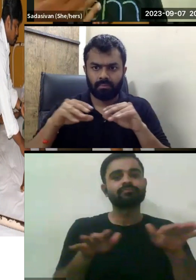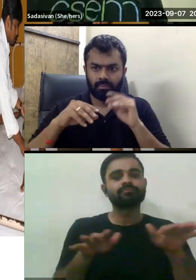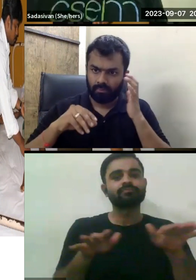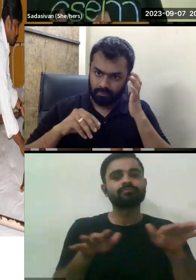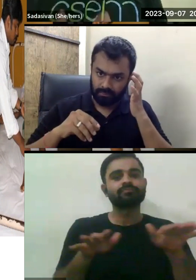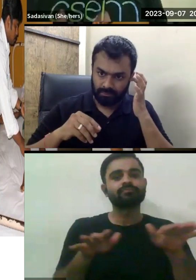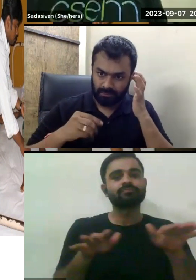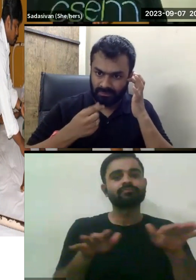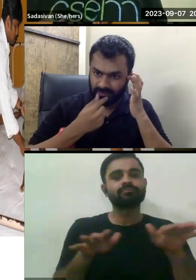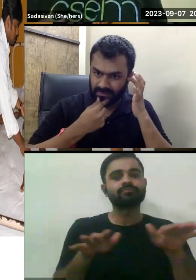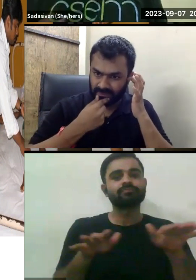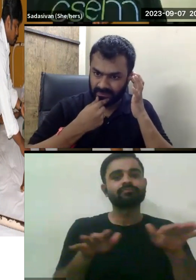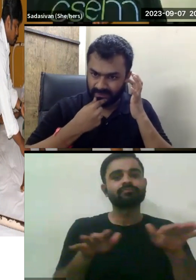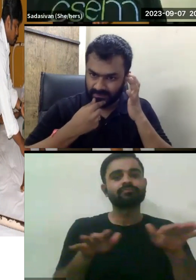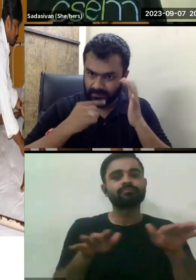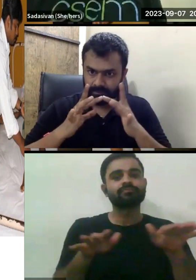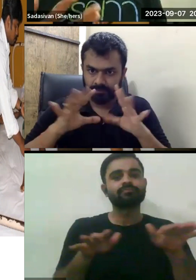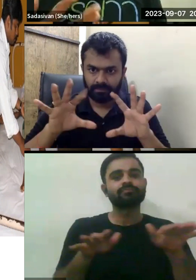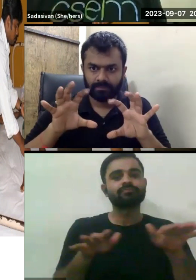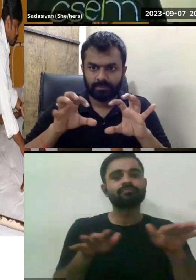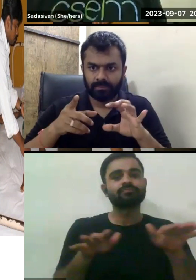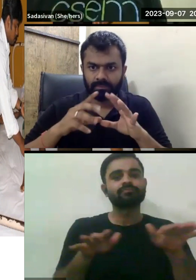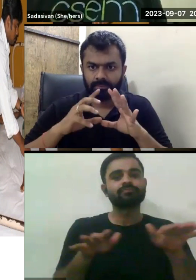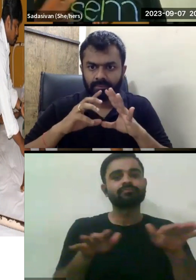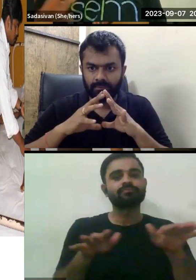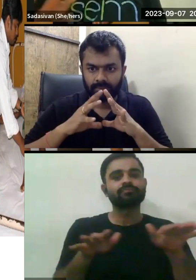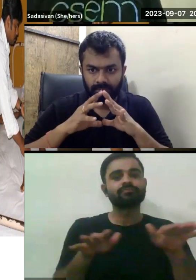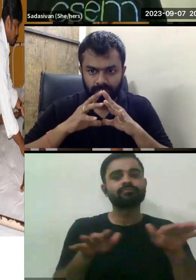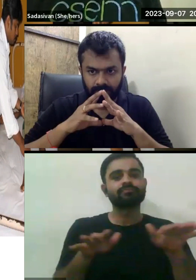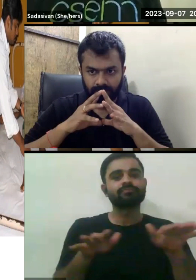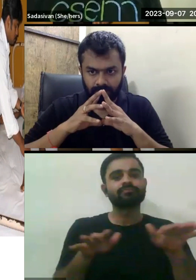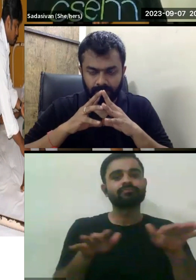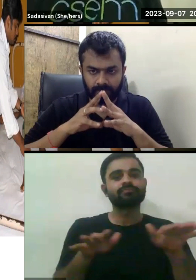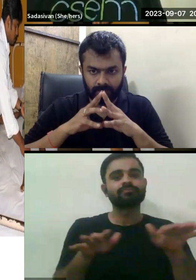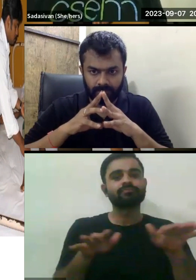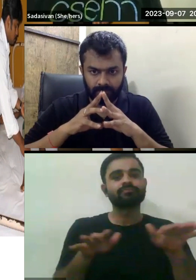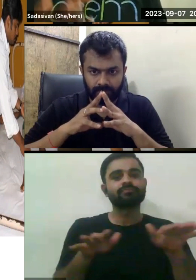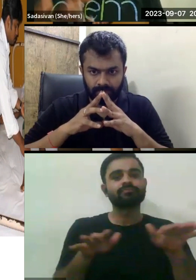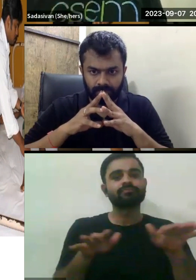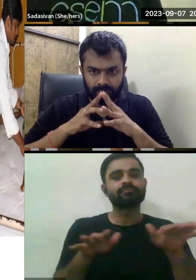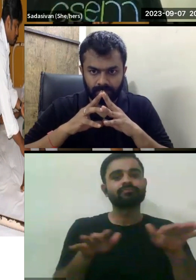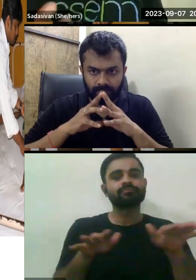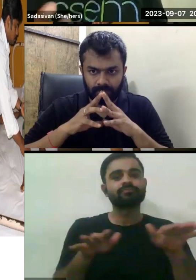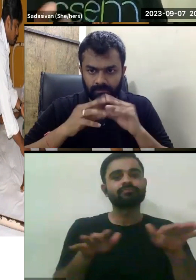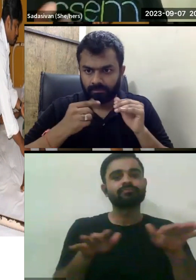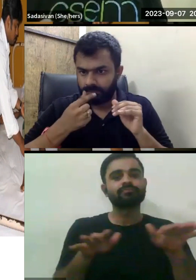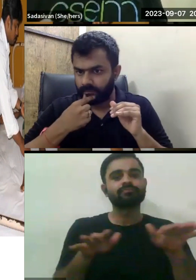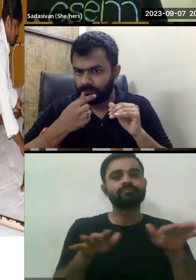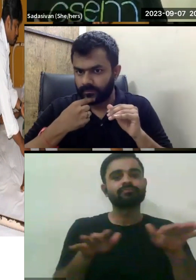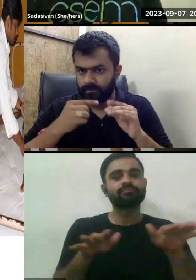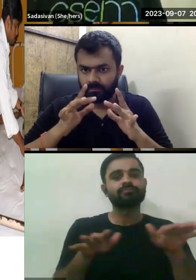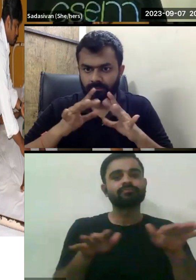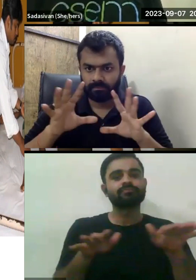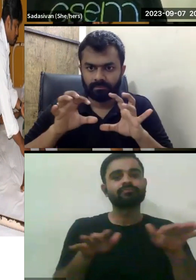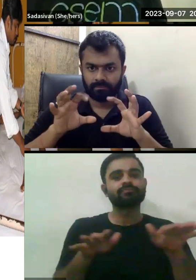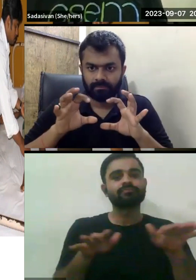doing the production linked incentive. It has announced 15,000 crore rupees,